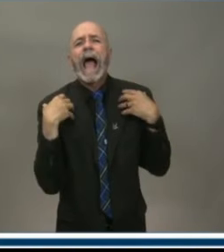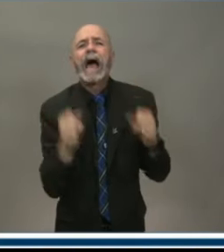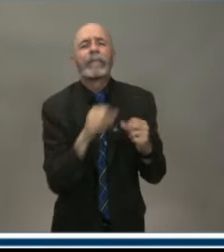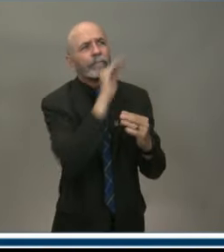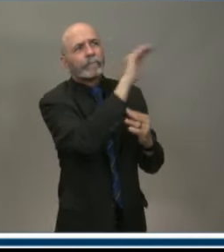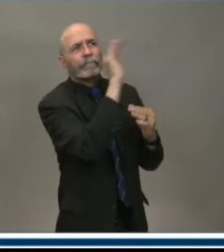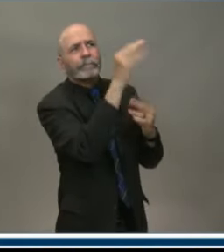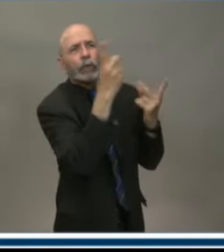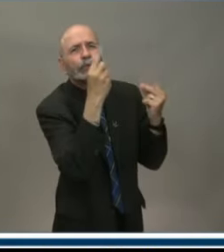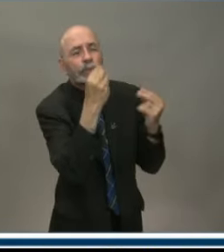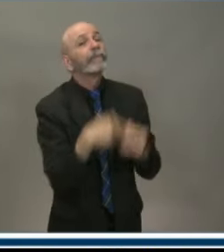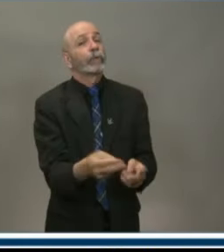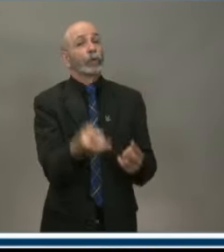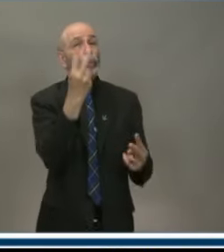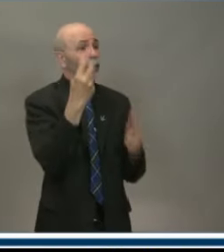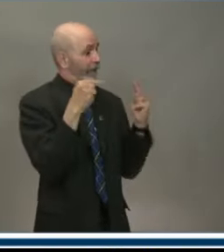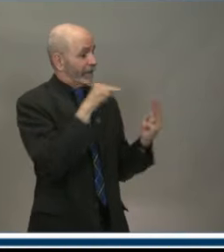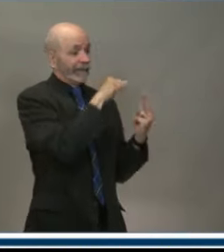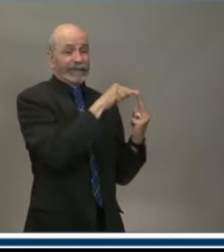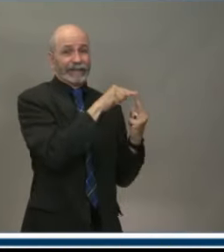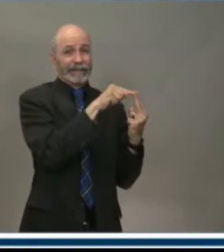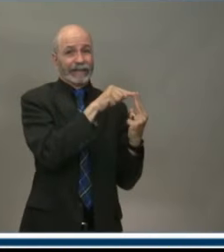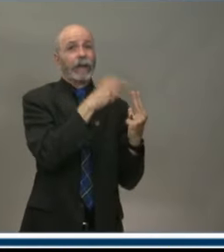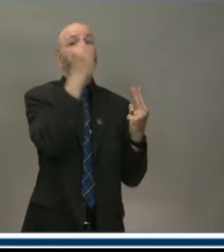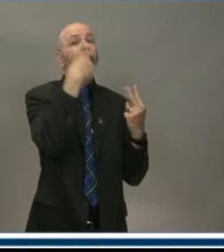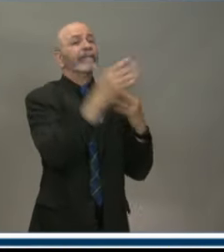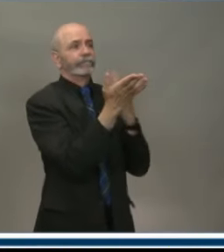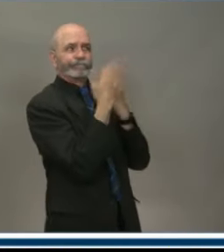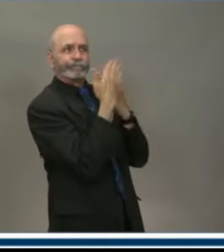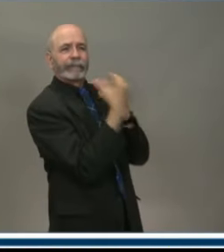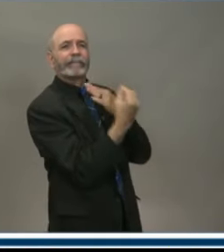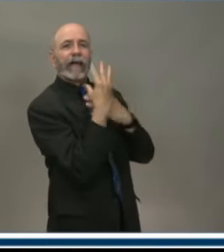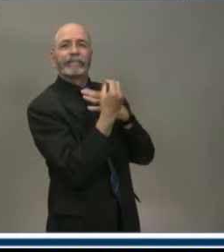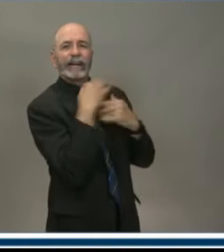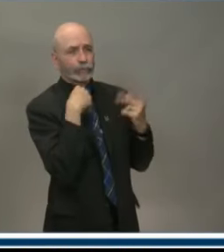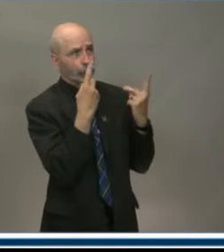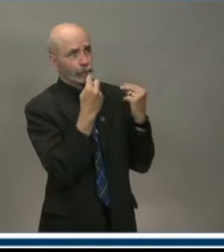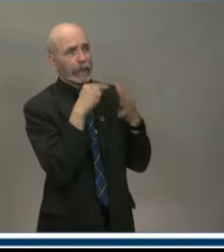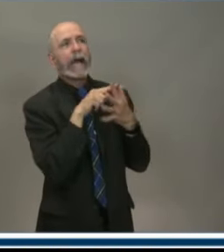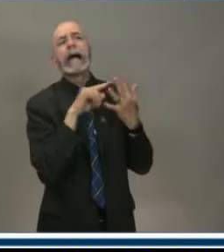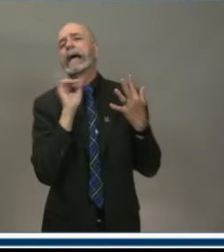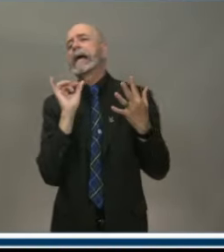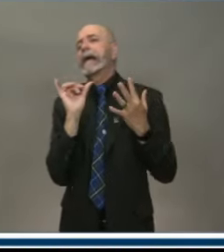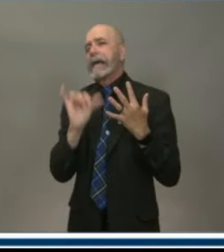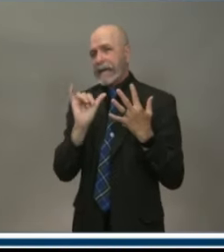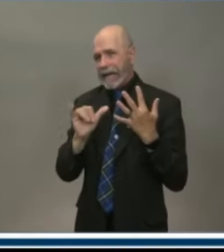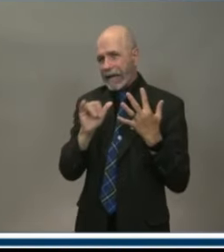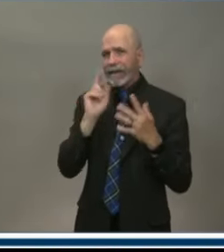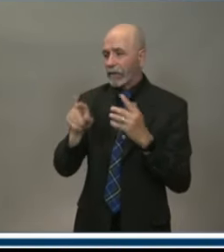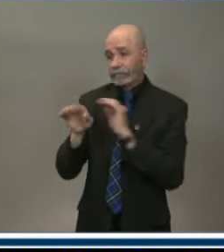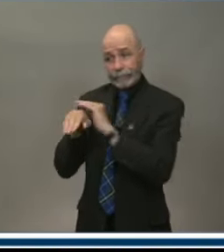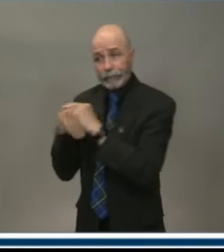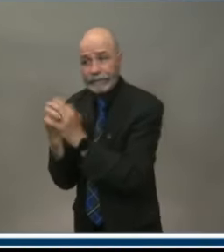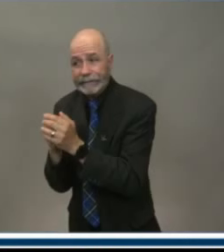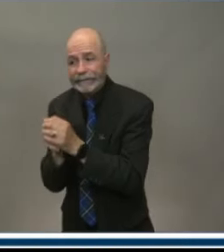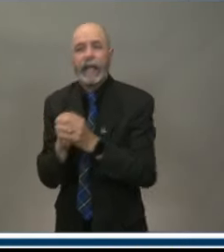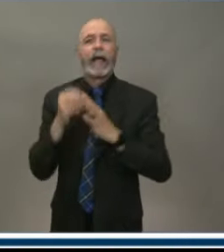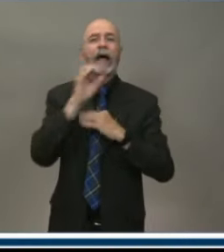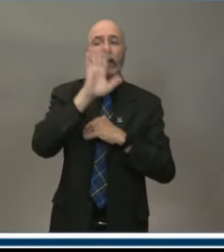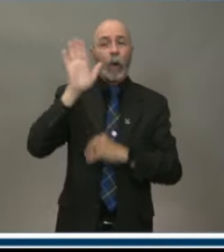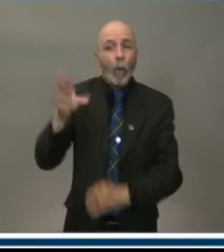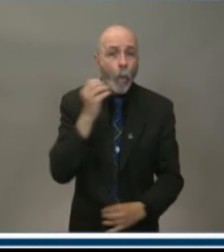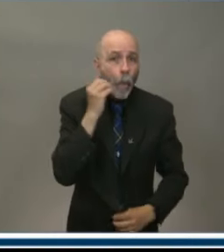health measures, are what we need to continue for at least a few more weeks. This does mean staying at home as much as